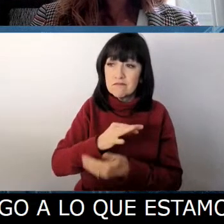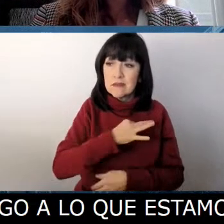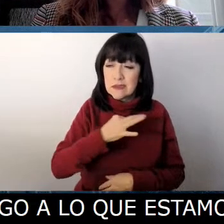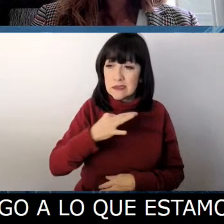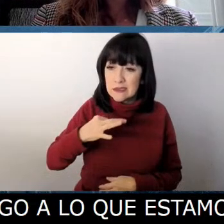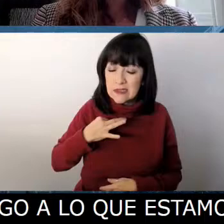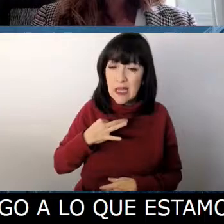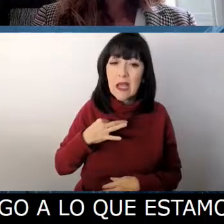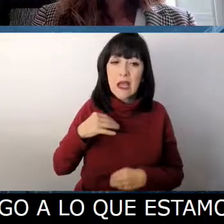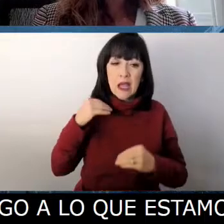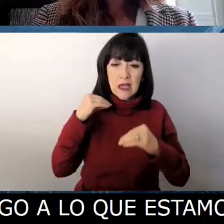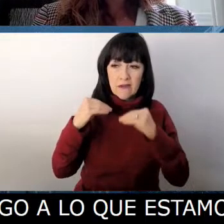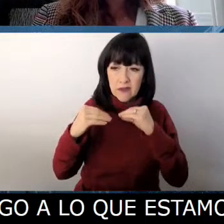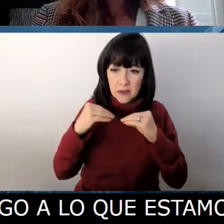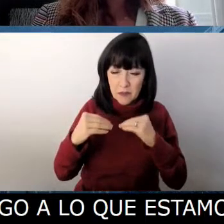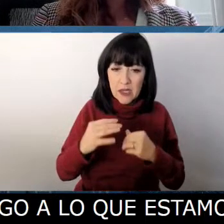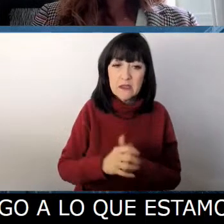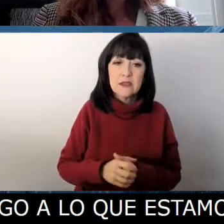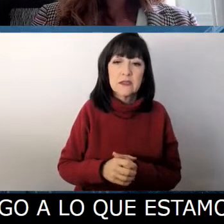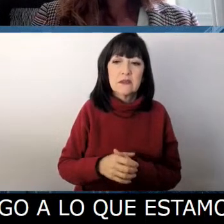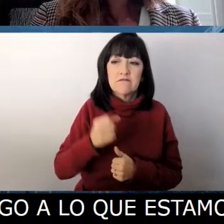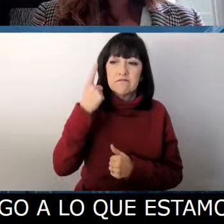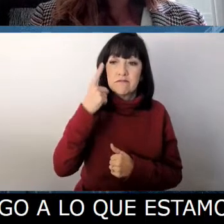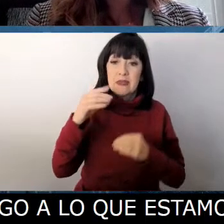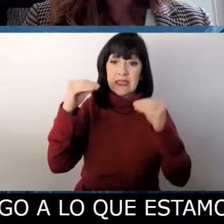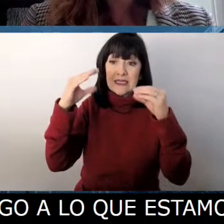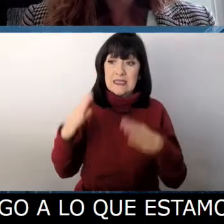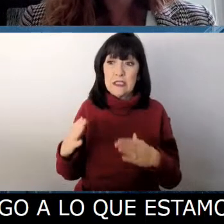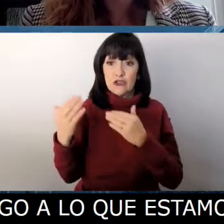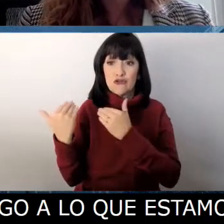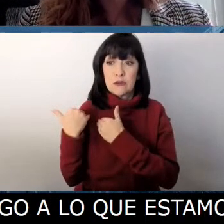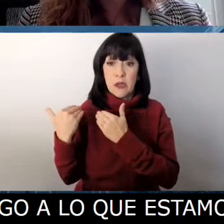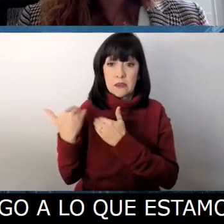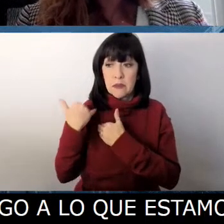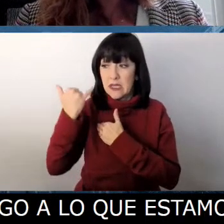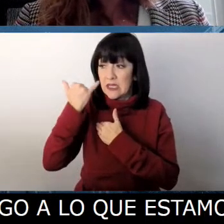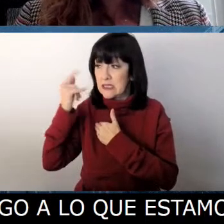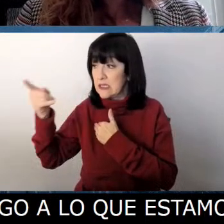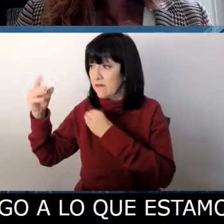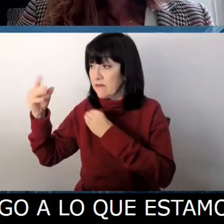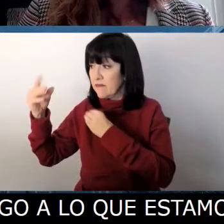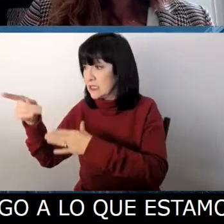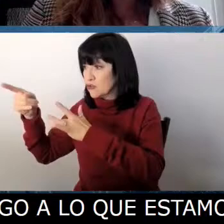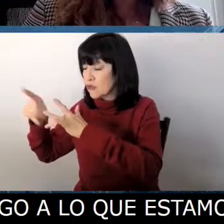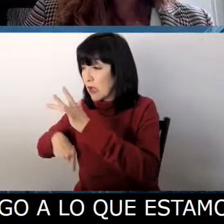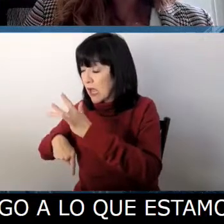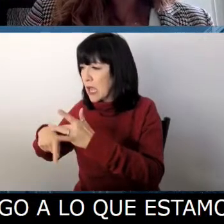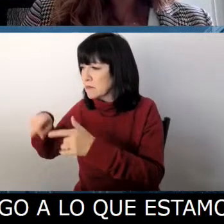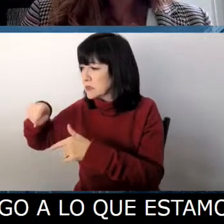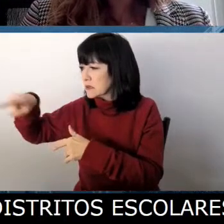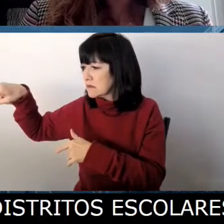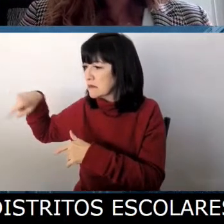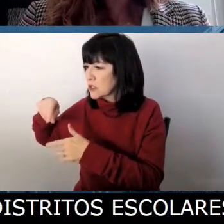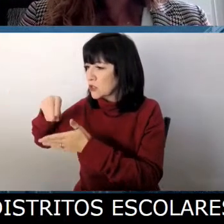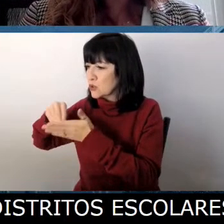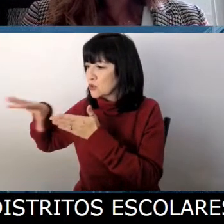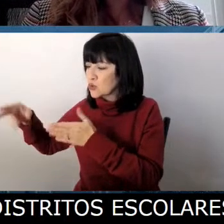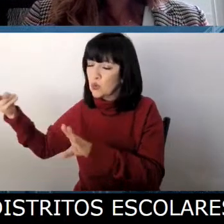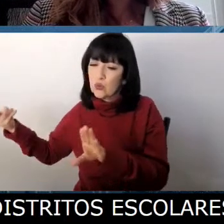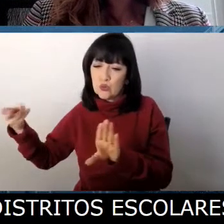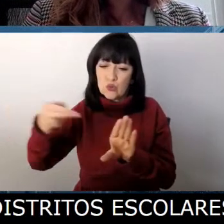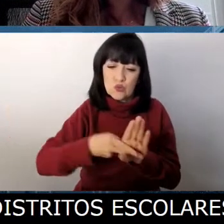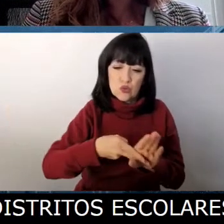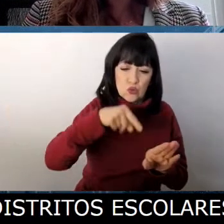Teachers in classroom is a variable. We did take action to try to invite